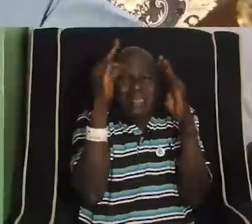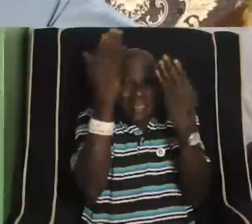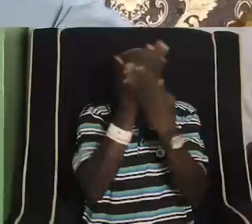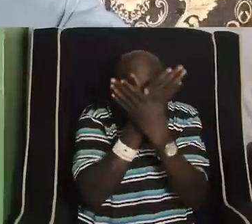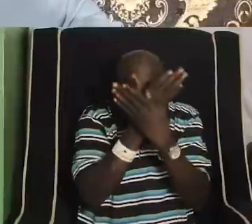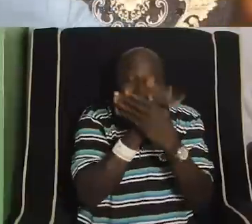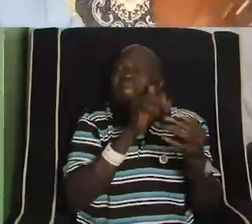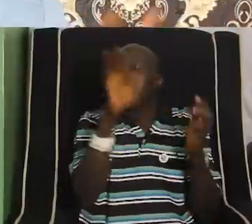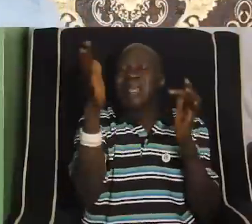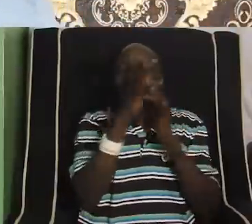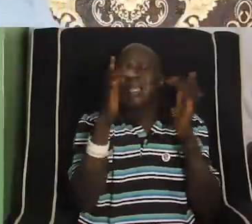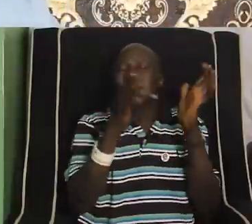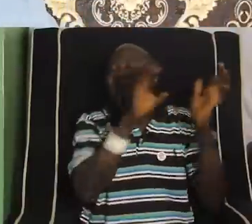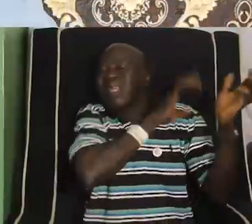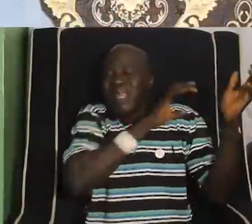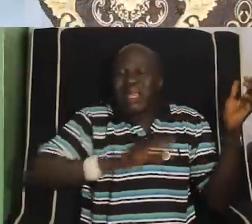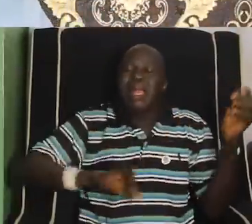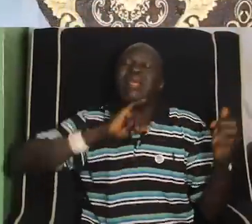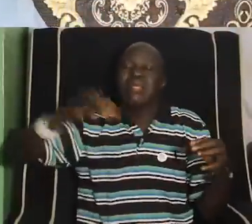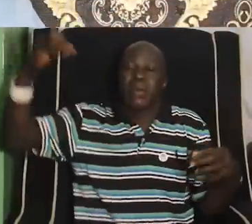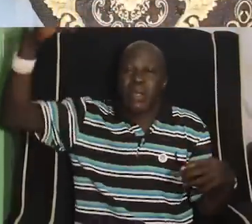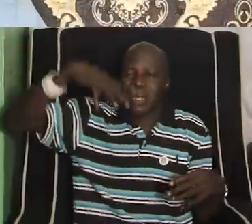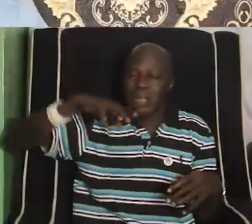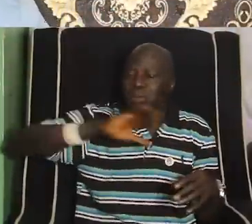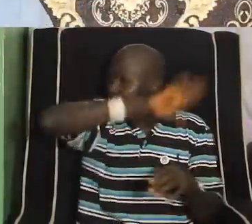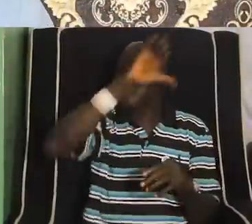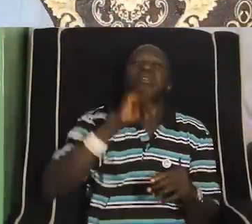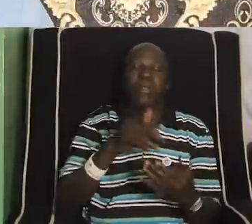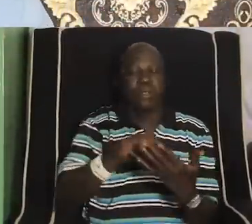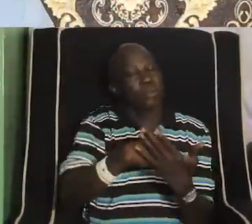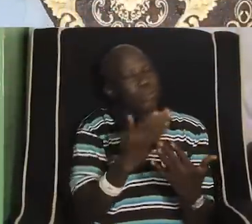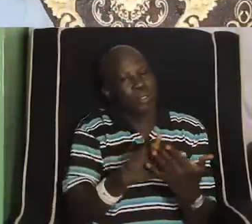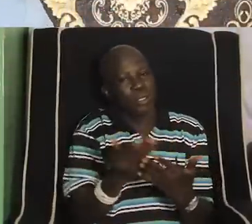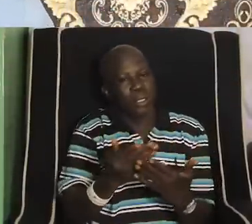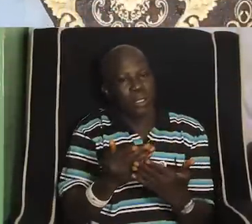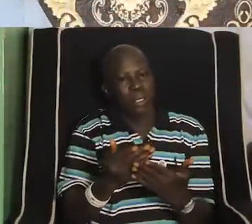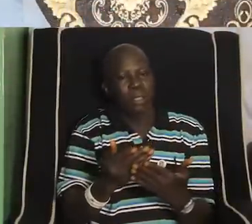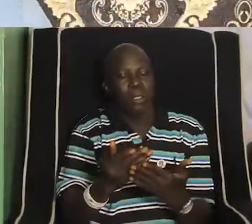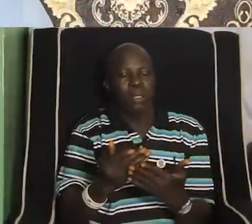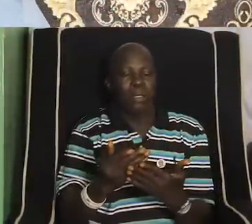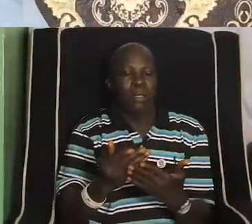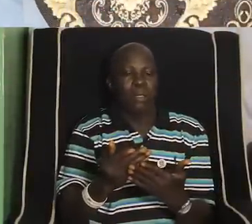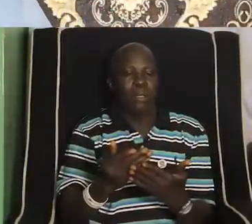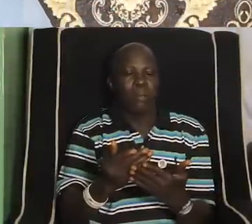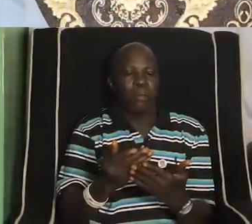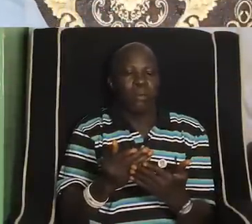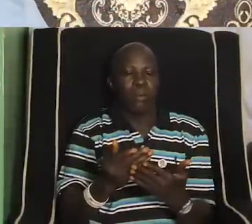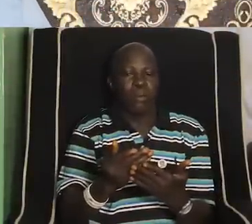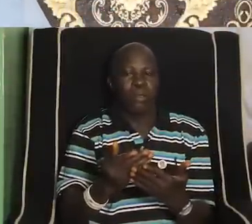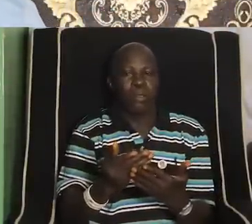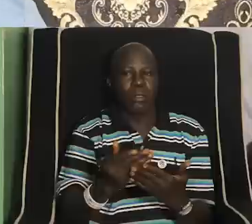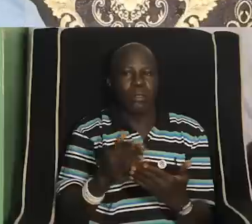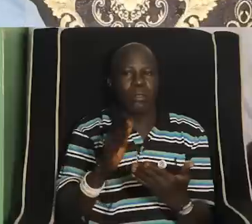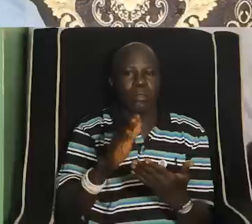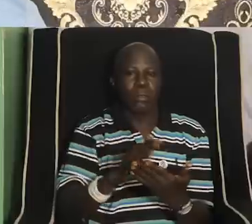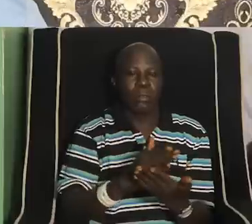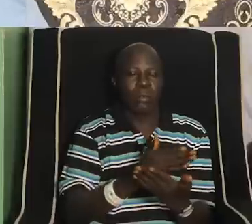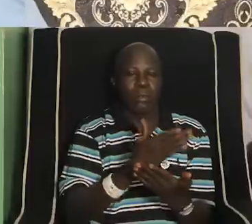Christy ni ìmọ̀lẹ̀ wọn. Christ is alive. A gbọ́dọ̀ mí sí ẹ. We must not miss. Hey, à ń sọ̀rọ̀ ilẹ̀kùn